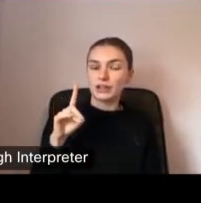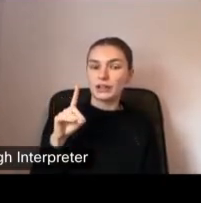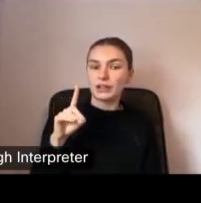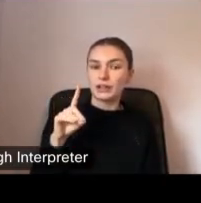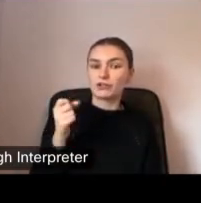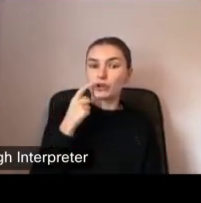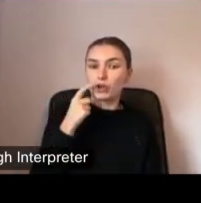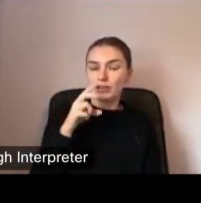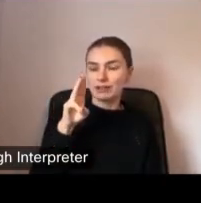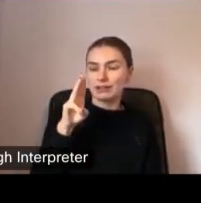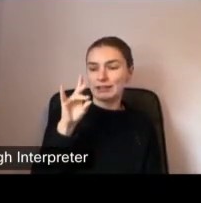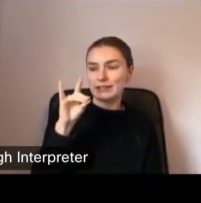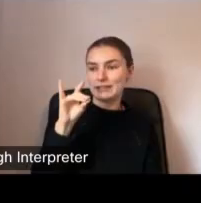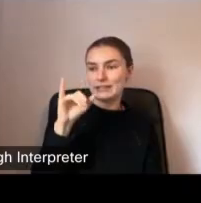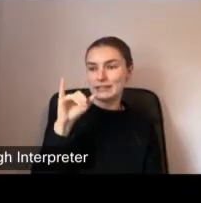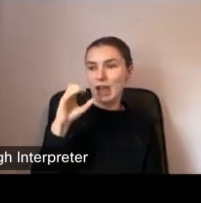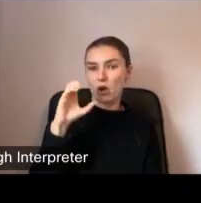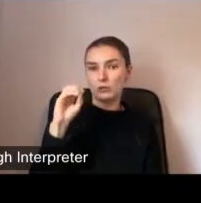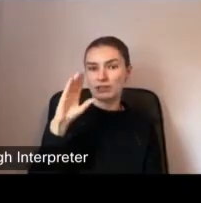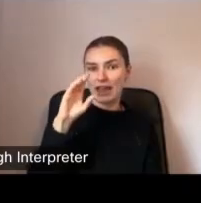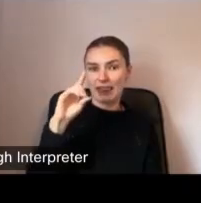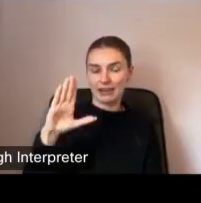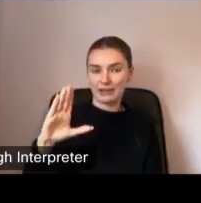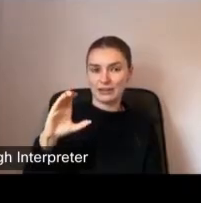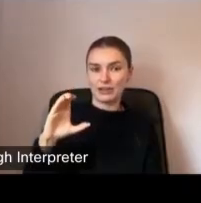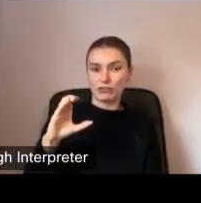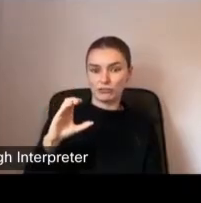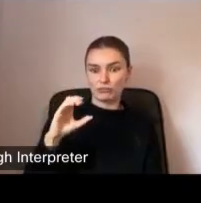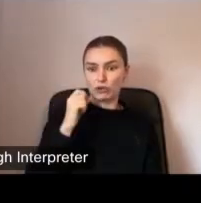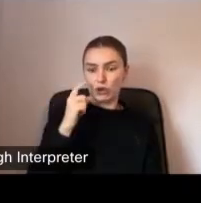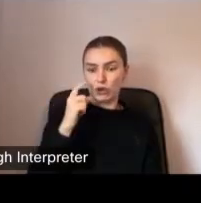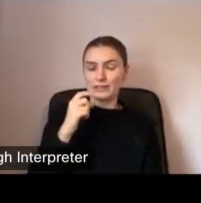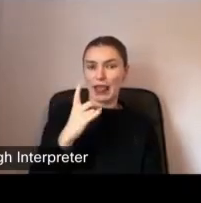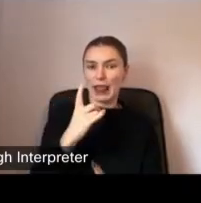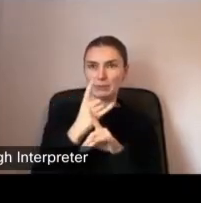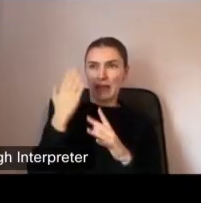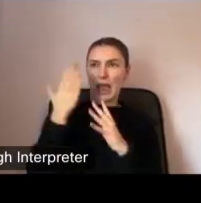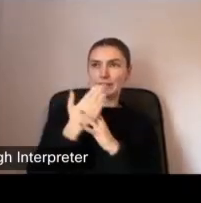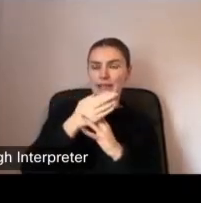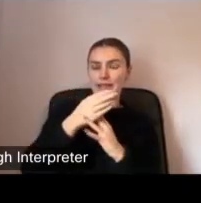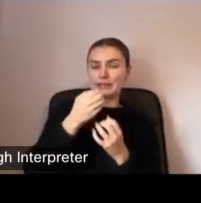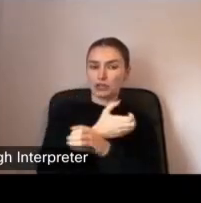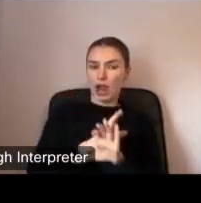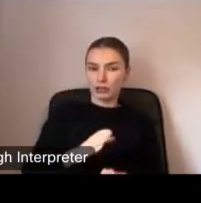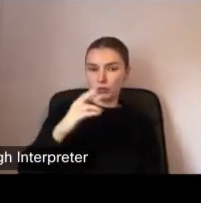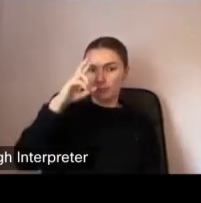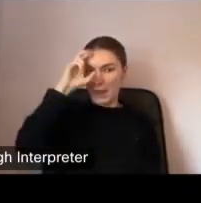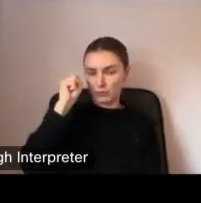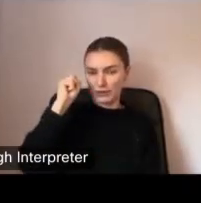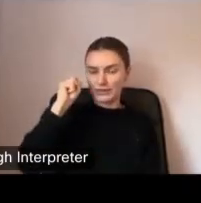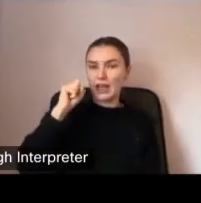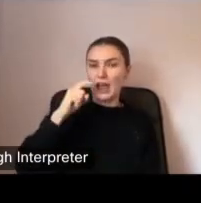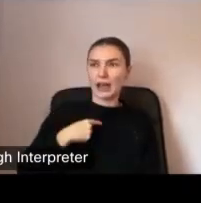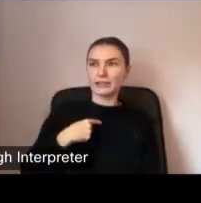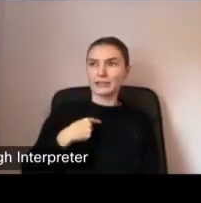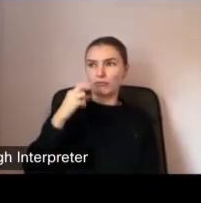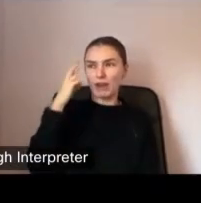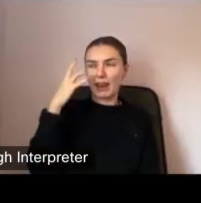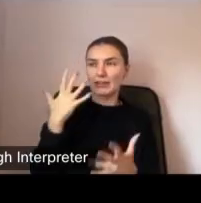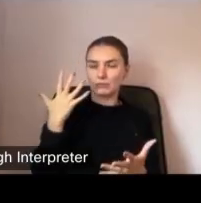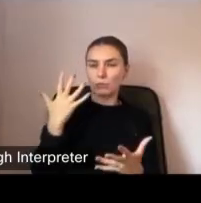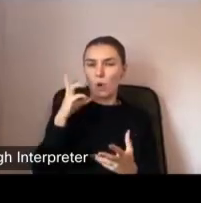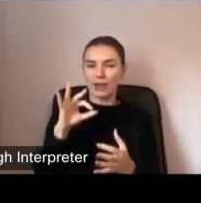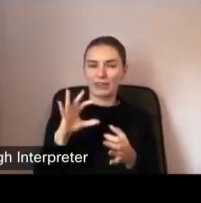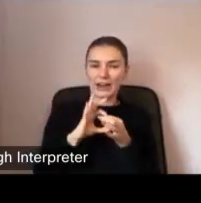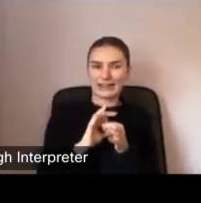or therapy helped someone to access their childhood memories, and they discovered why they are clingy in relationships. What